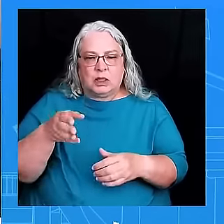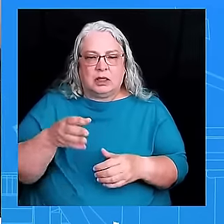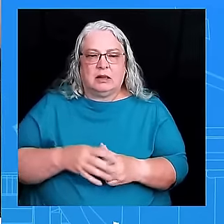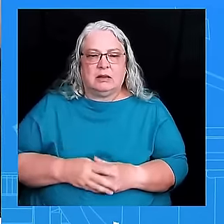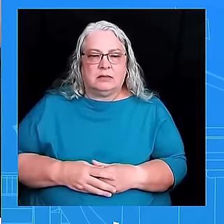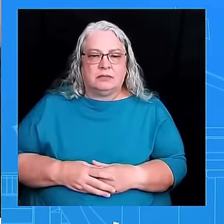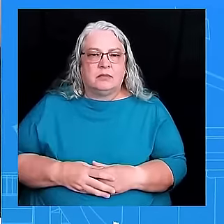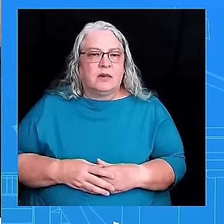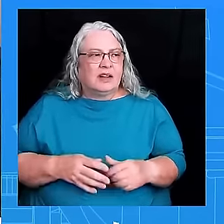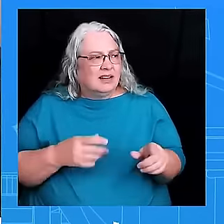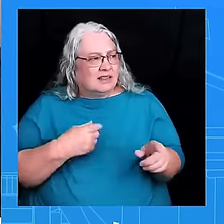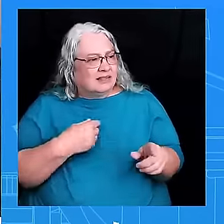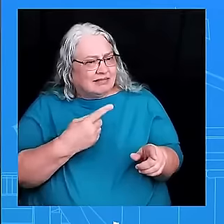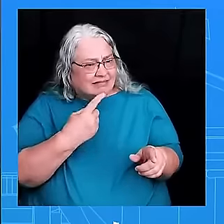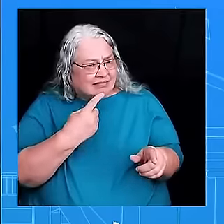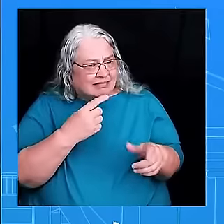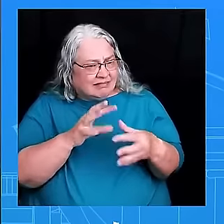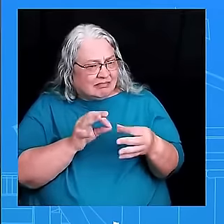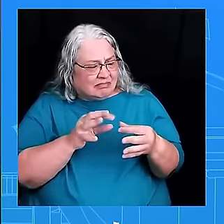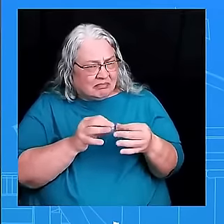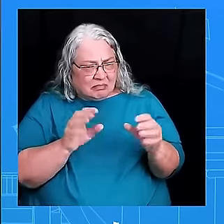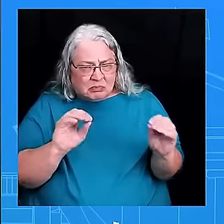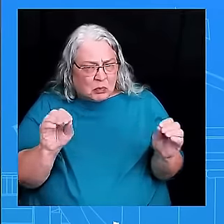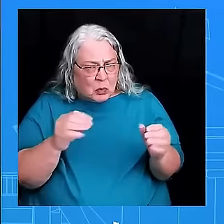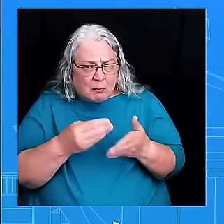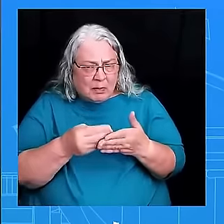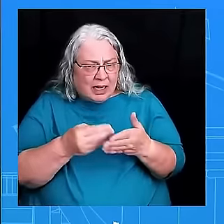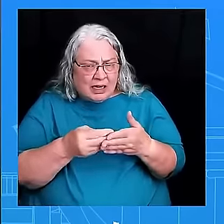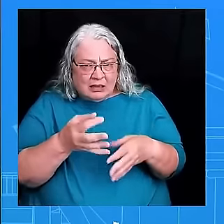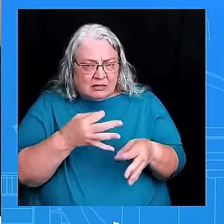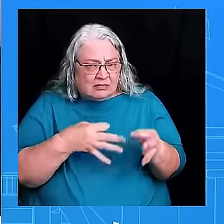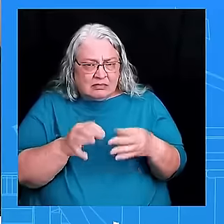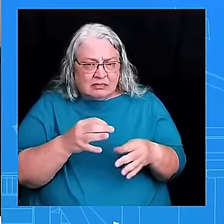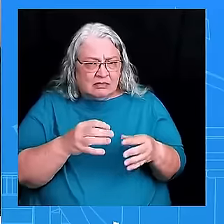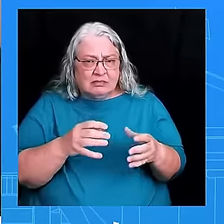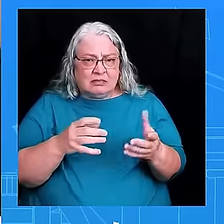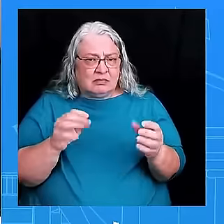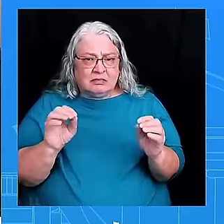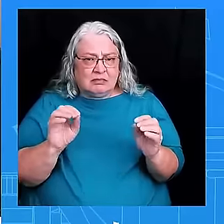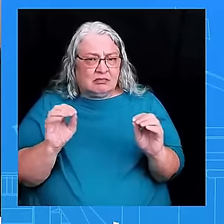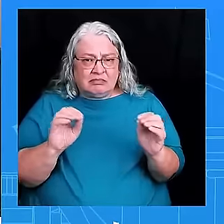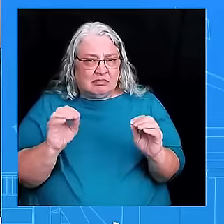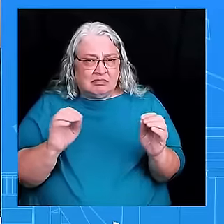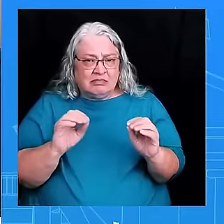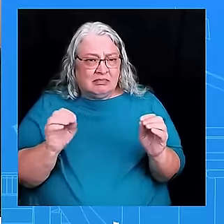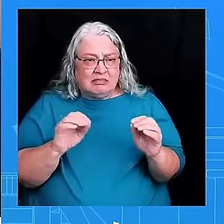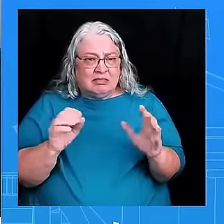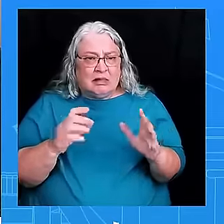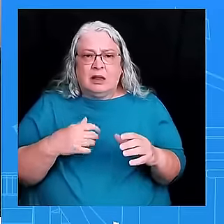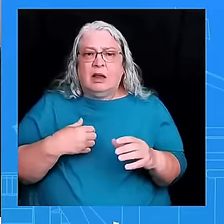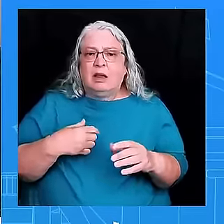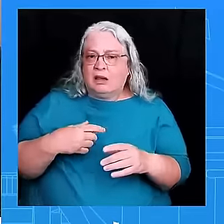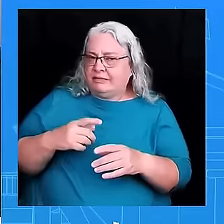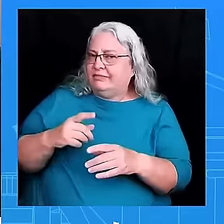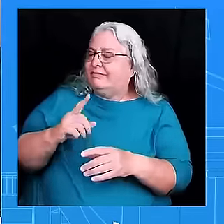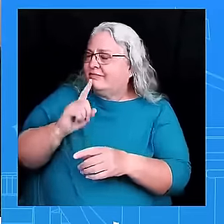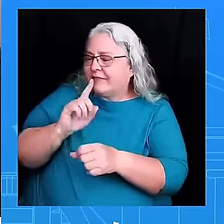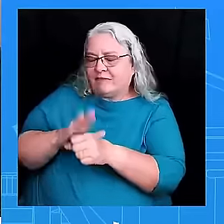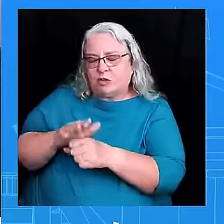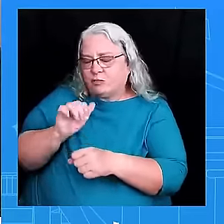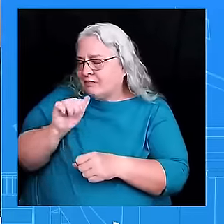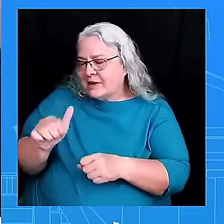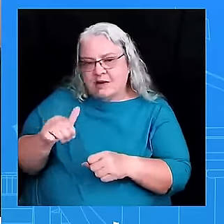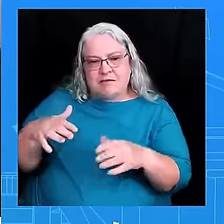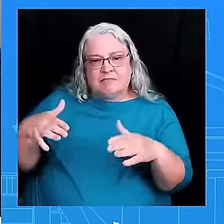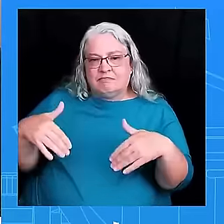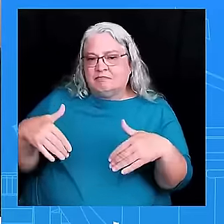facilitate this deal? Yes, I can confirm that. And can you also speak to why the president chose not to use his moment in front of the cameras to deliver a